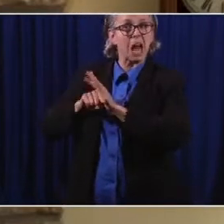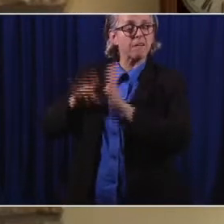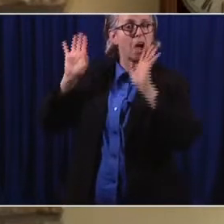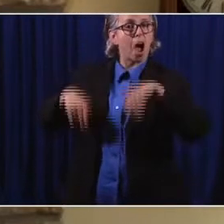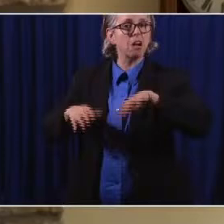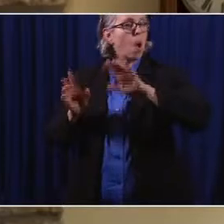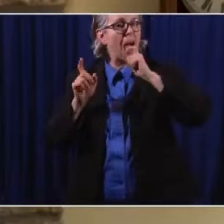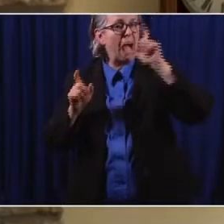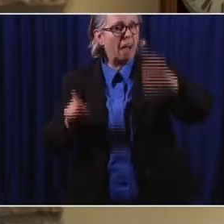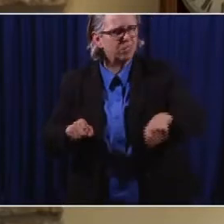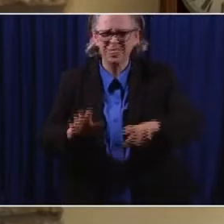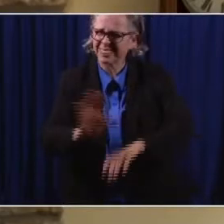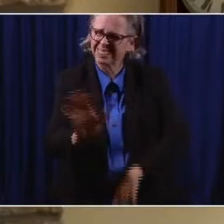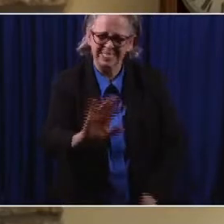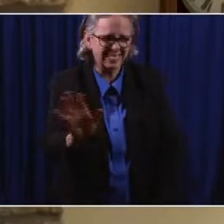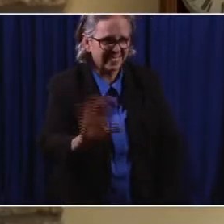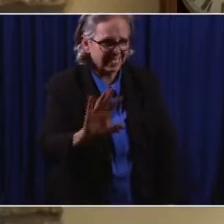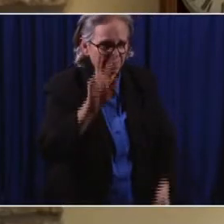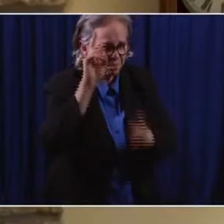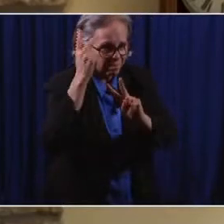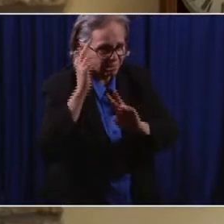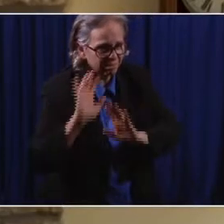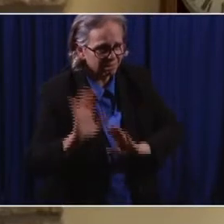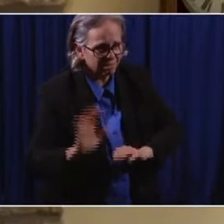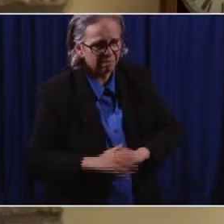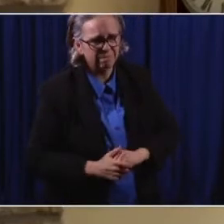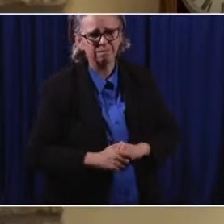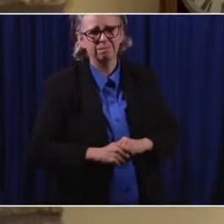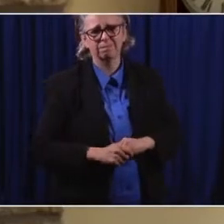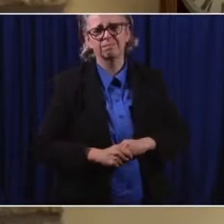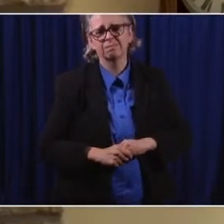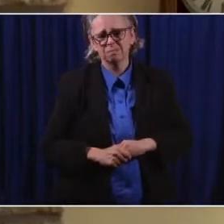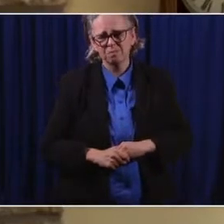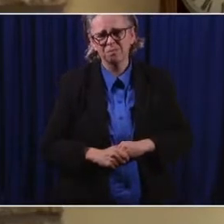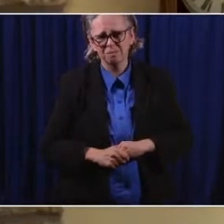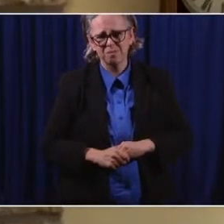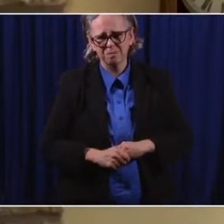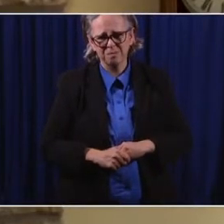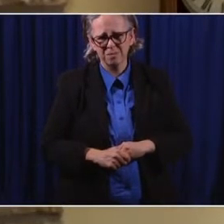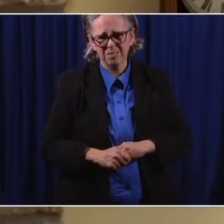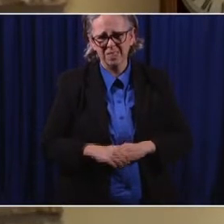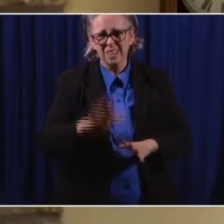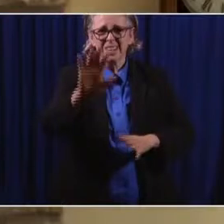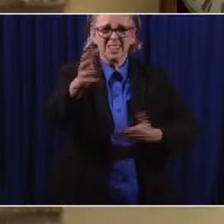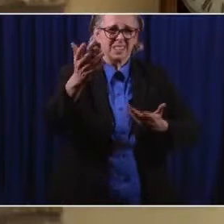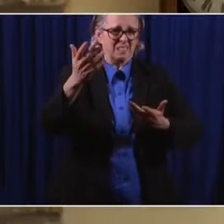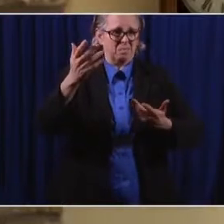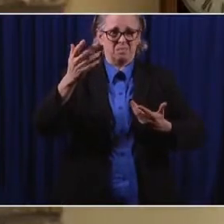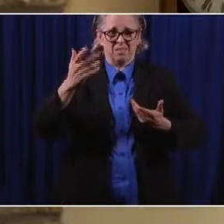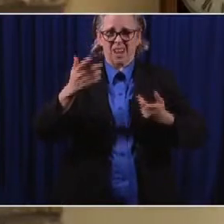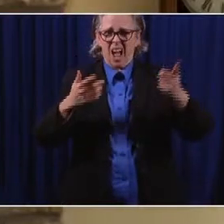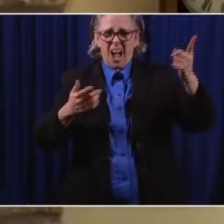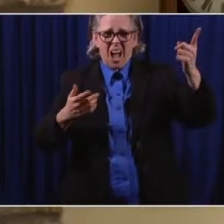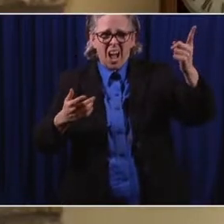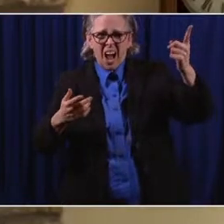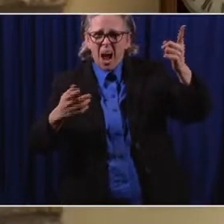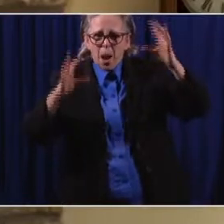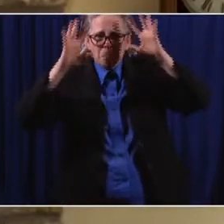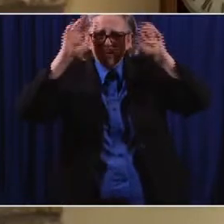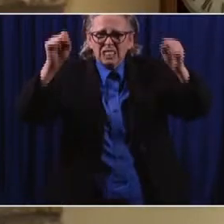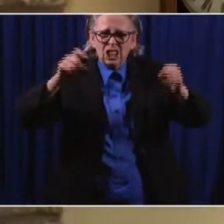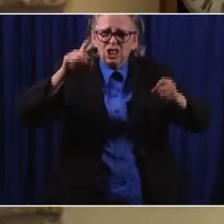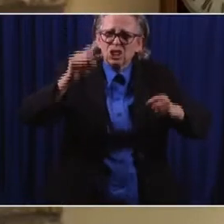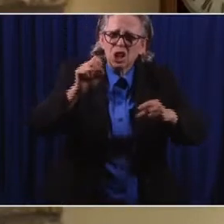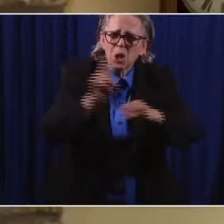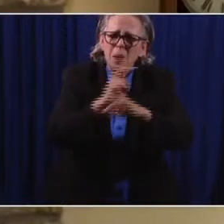no secret of this. You know, I wish the president would wear the mask more. I wish he'd wear it all the time when he